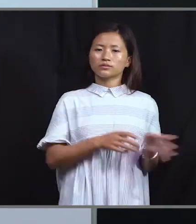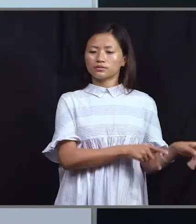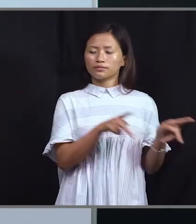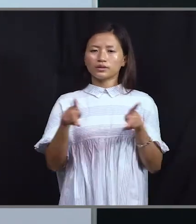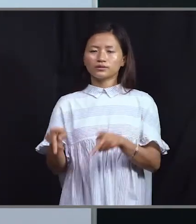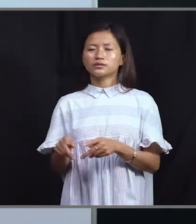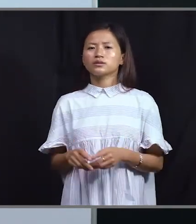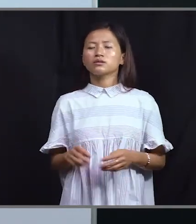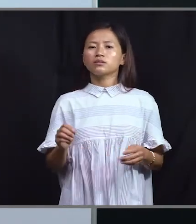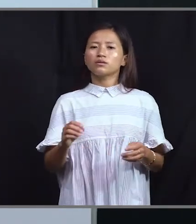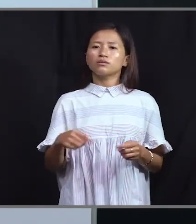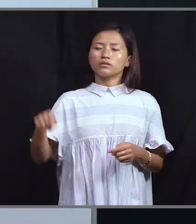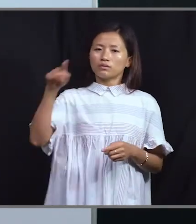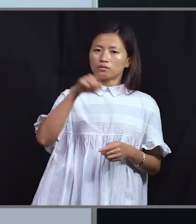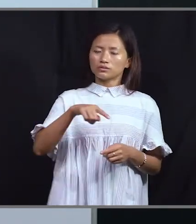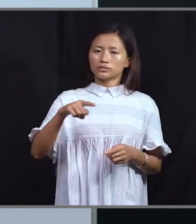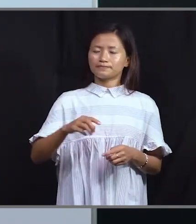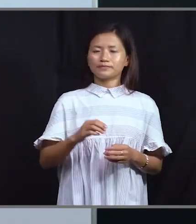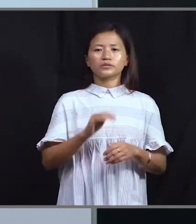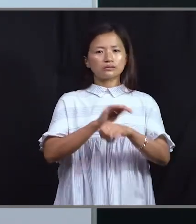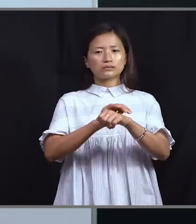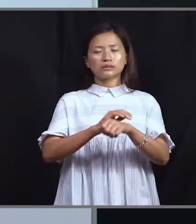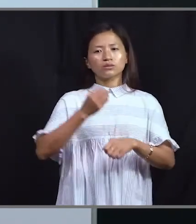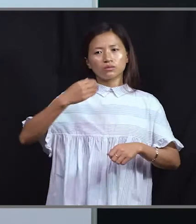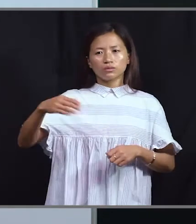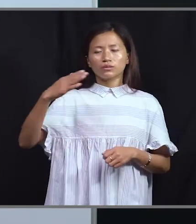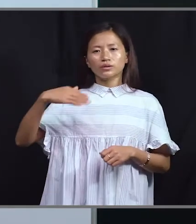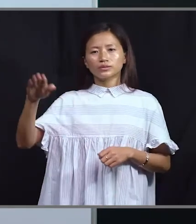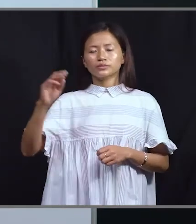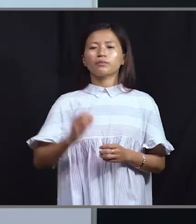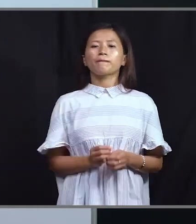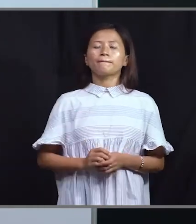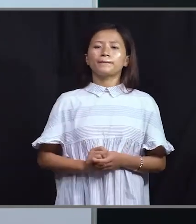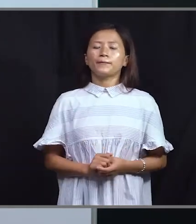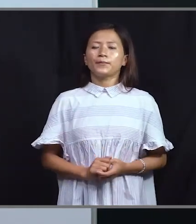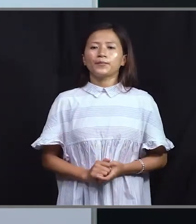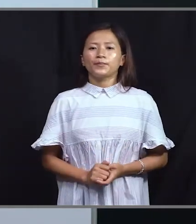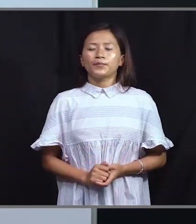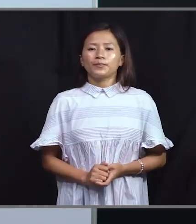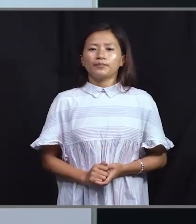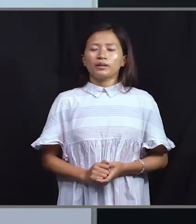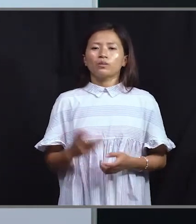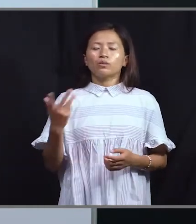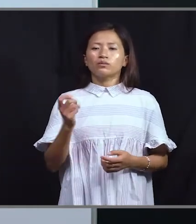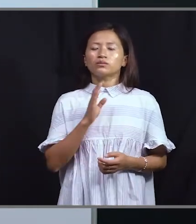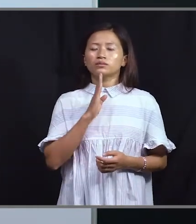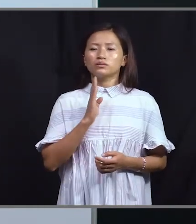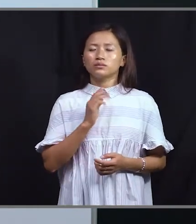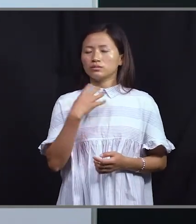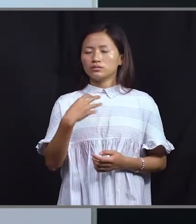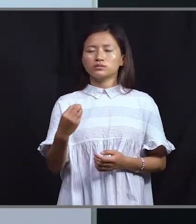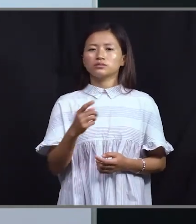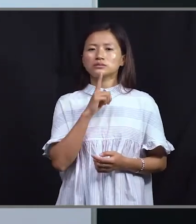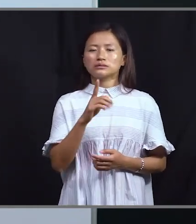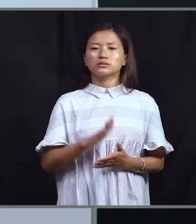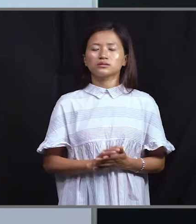organizing. So it is an ongoing process. It is a continuous process. Okay. So what I want to tell you is that these functions of